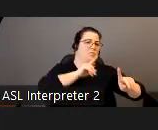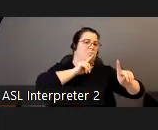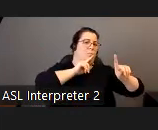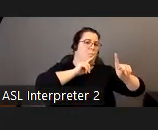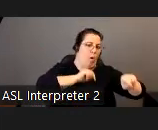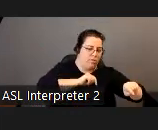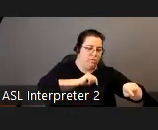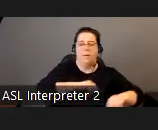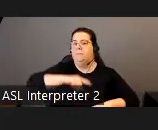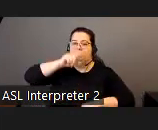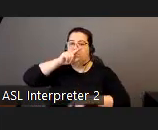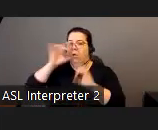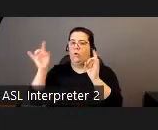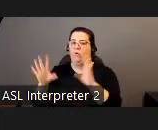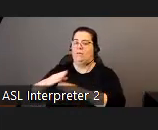the small ways that